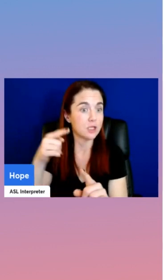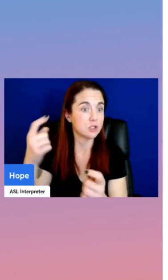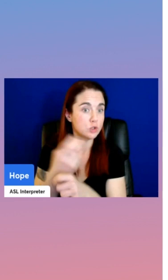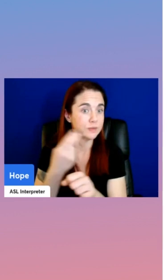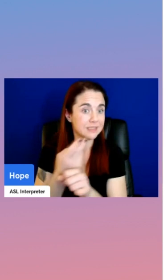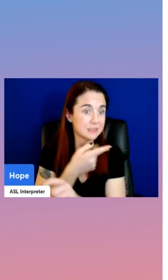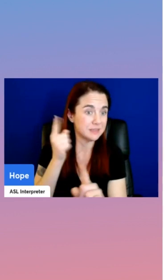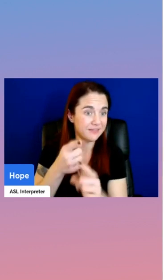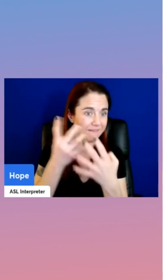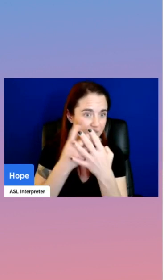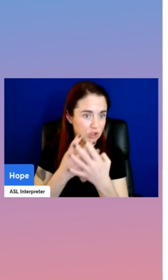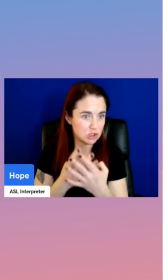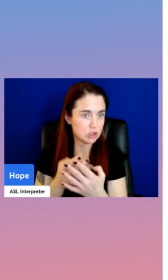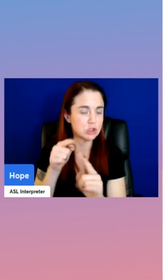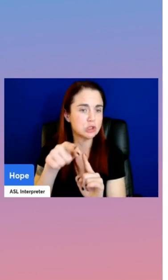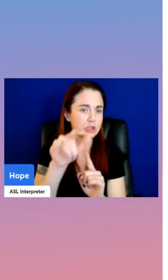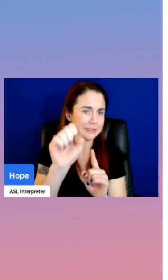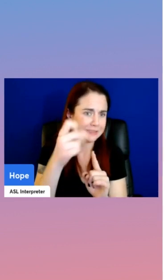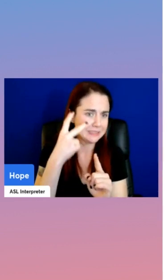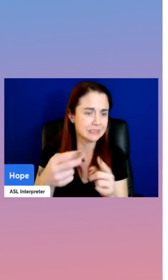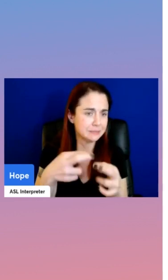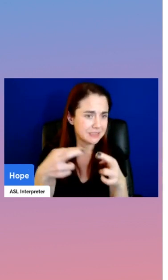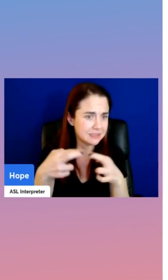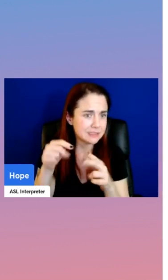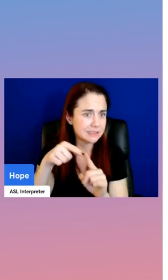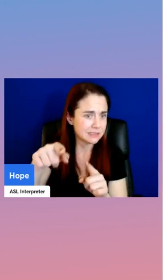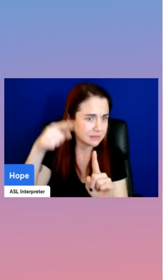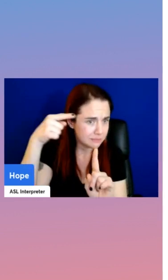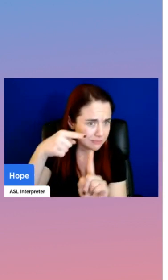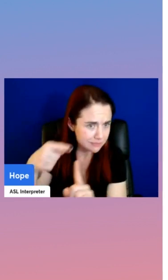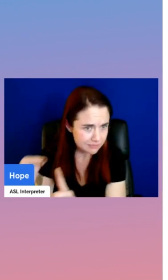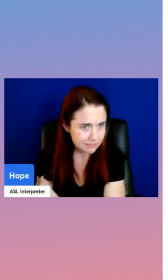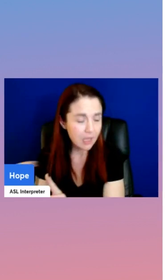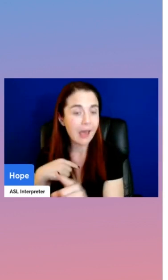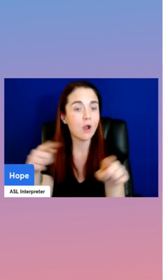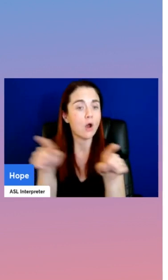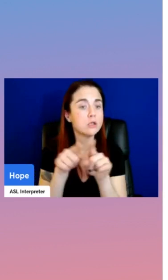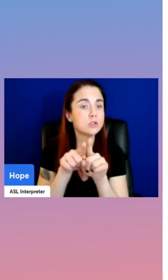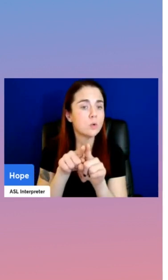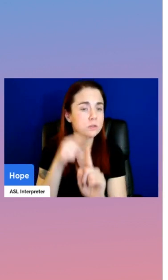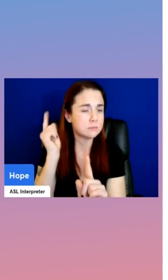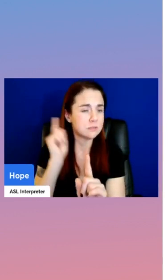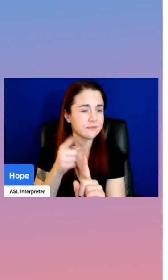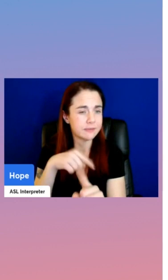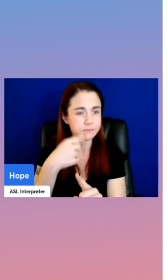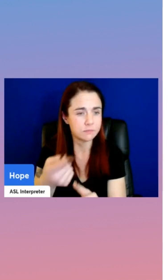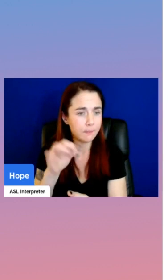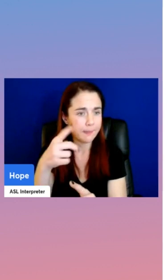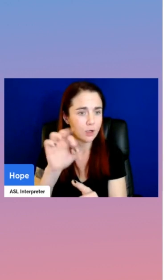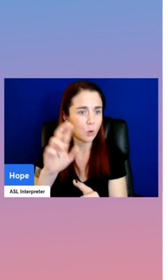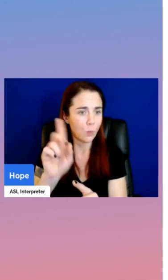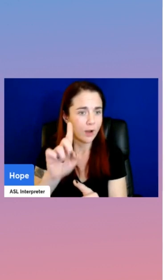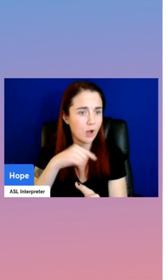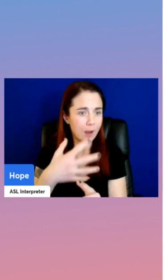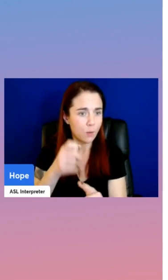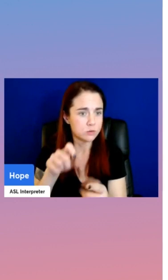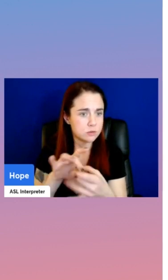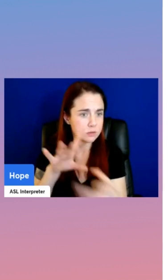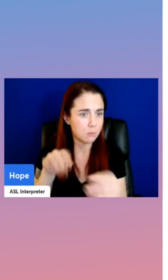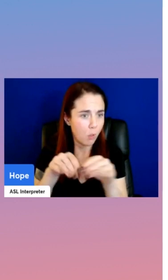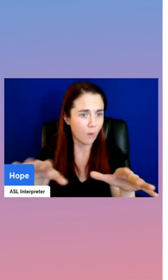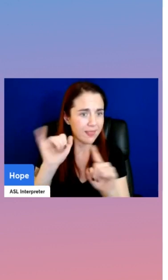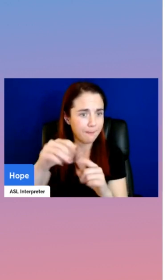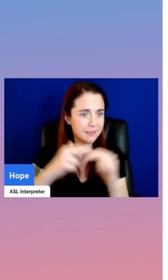filters on a specific region, and I also specify to Packer where I want it to deploy the